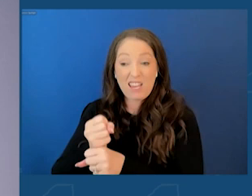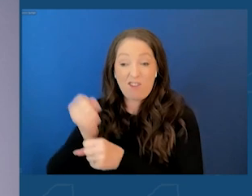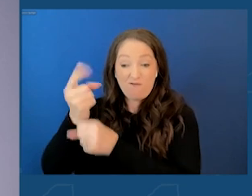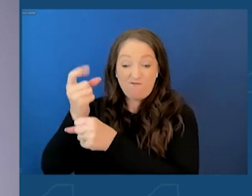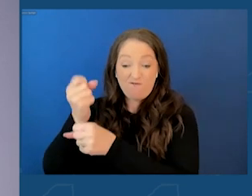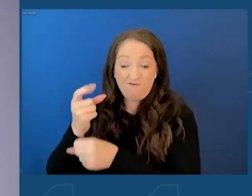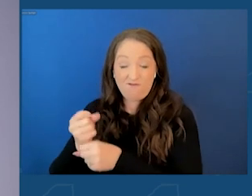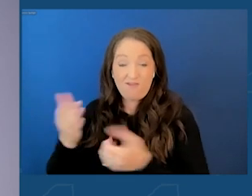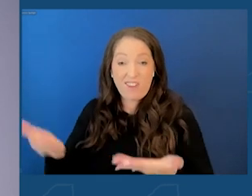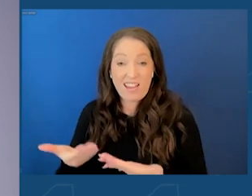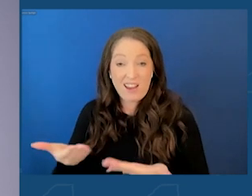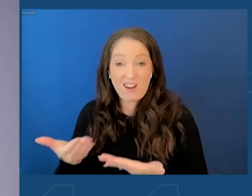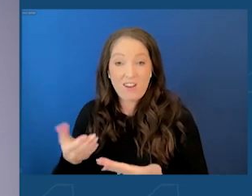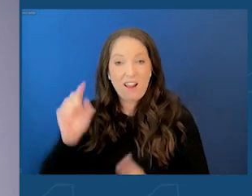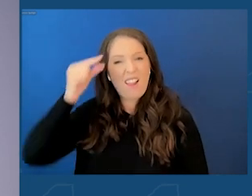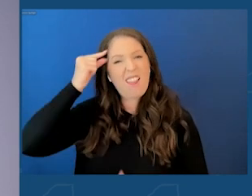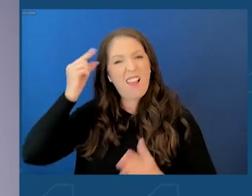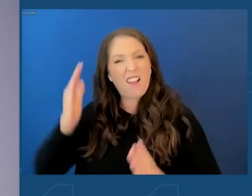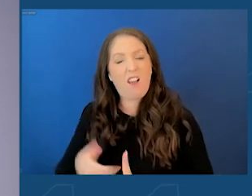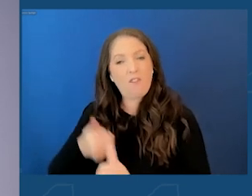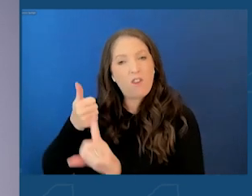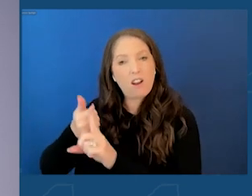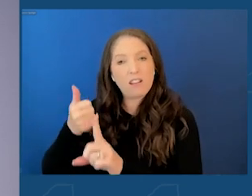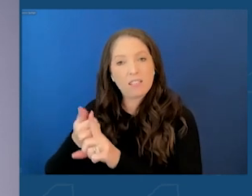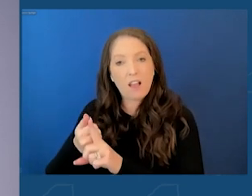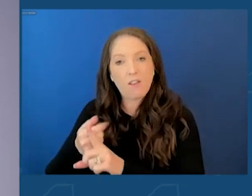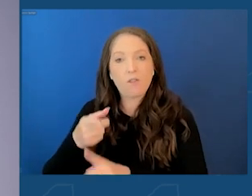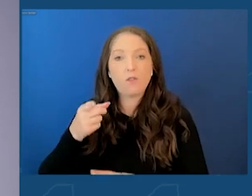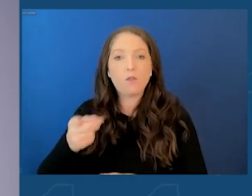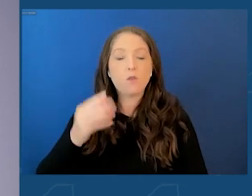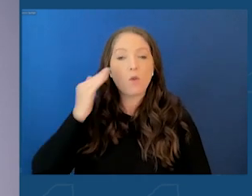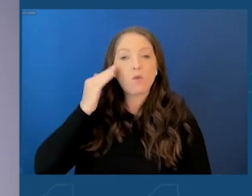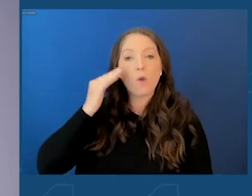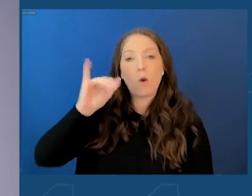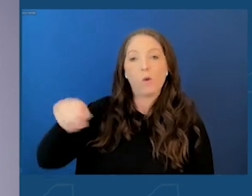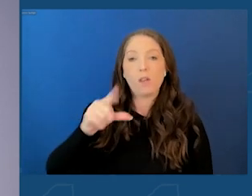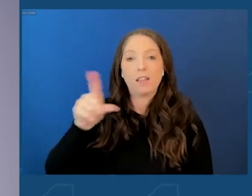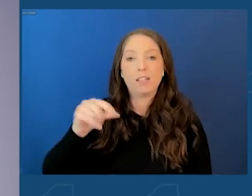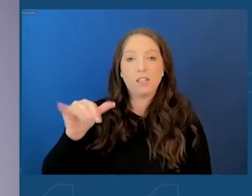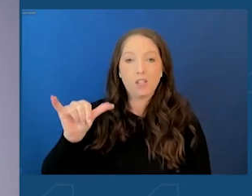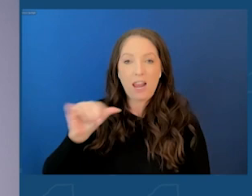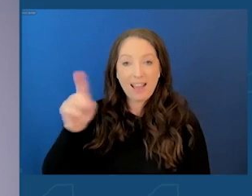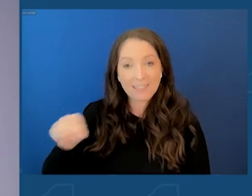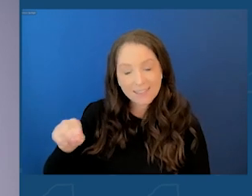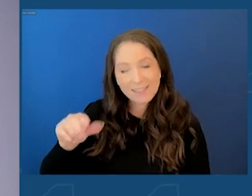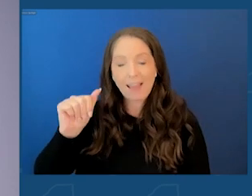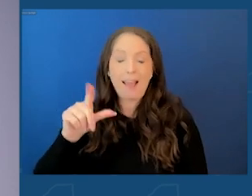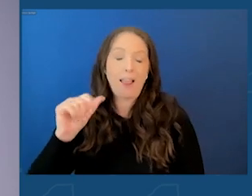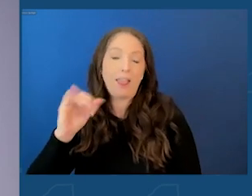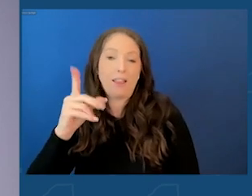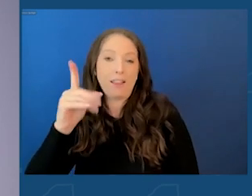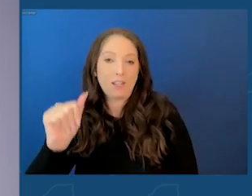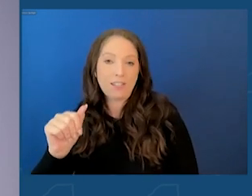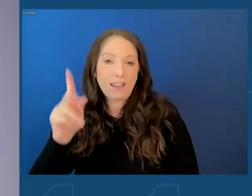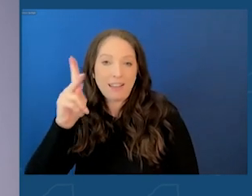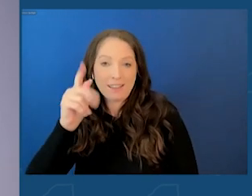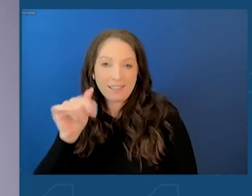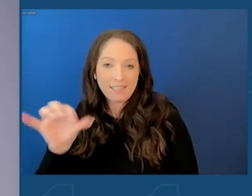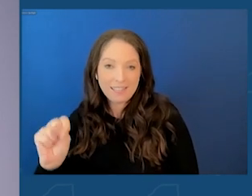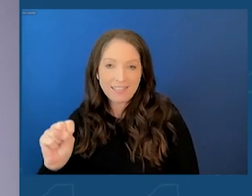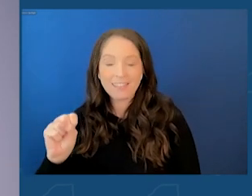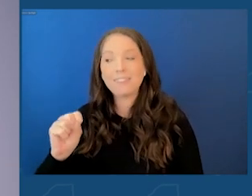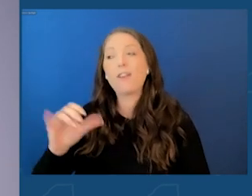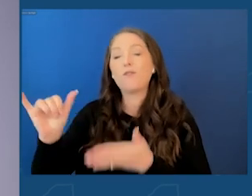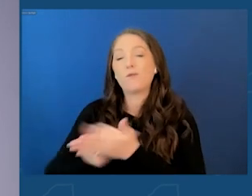governor who is showing us every day that what you heard from Jay-Z and Alicia Keys is in fact true, that there's nothing you can't do in New York. Governor